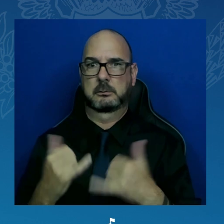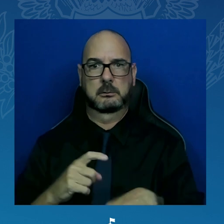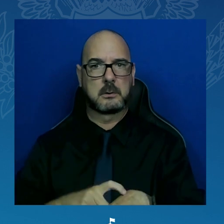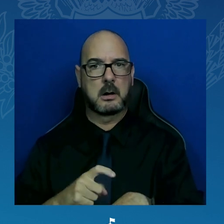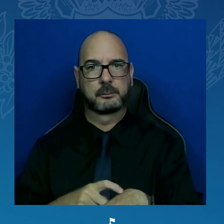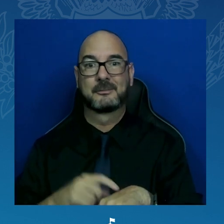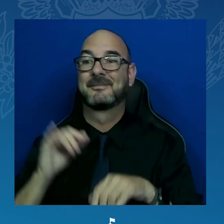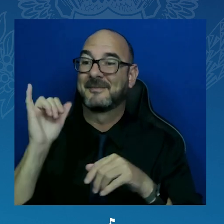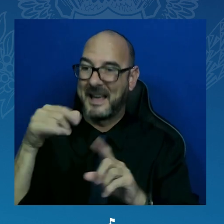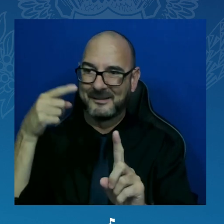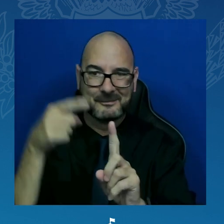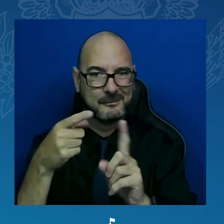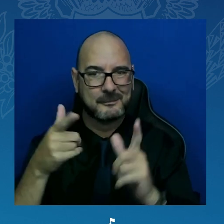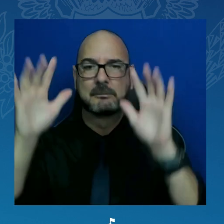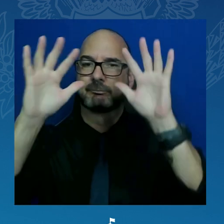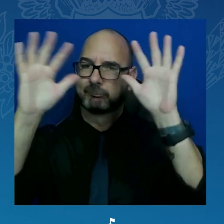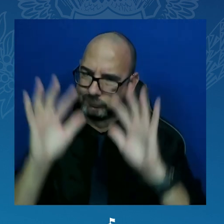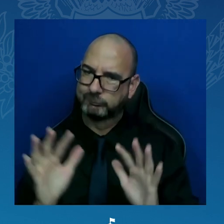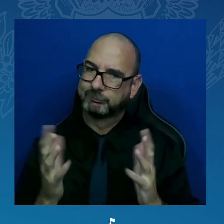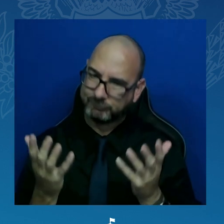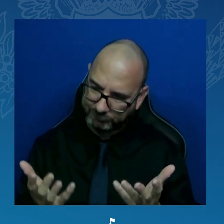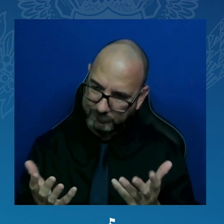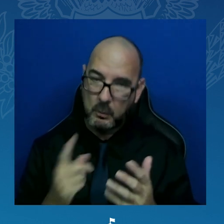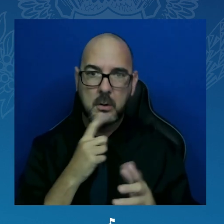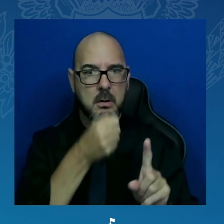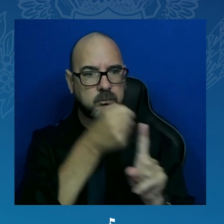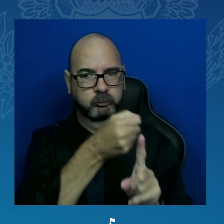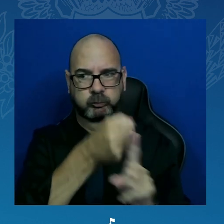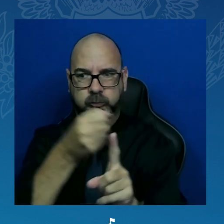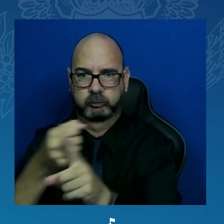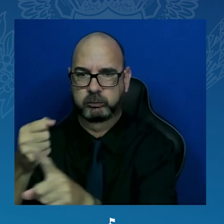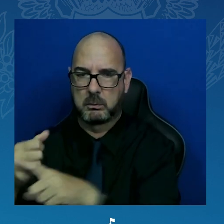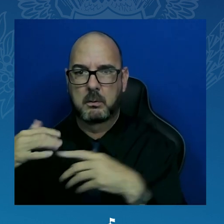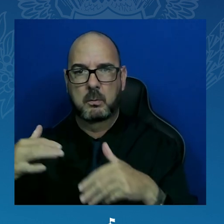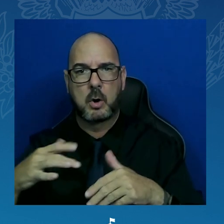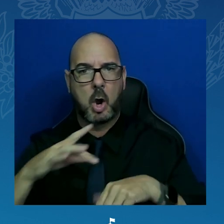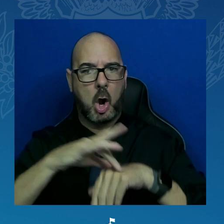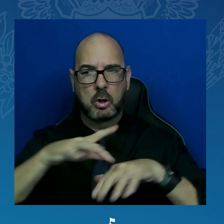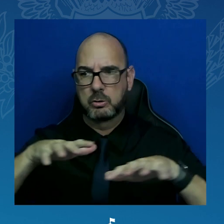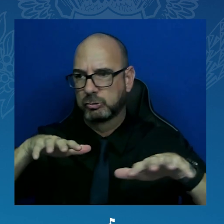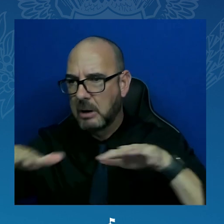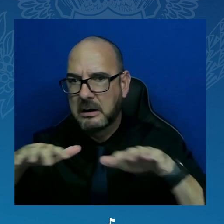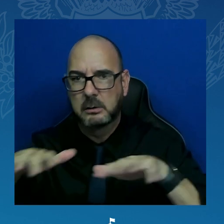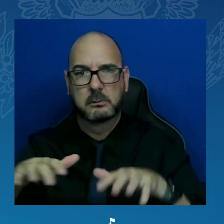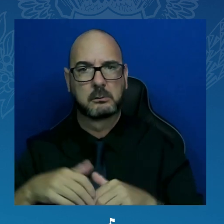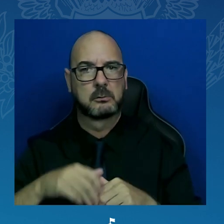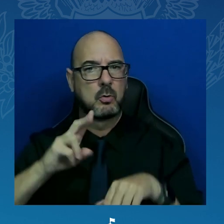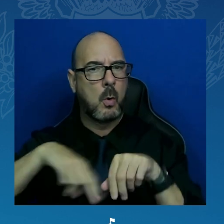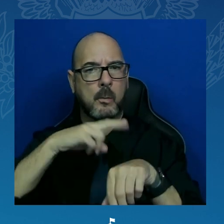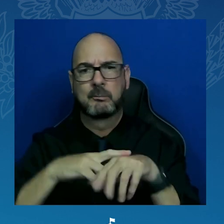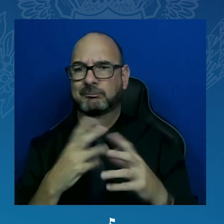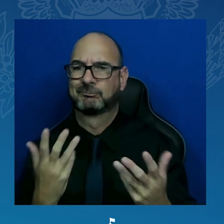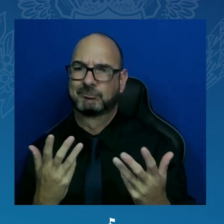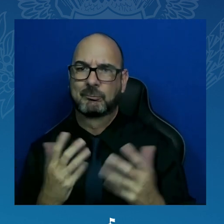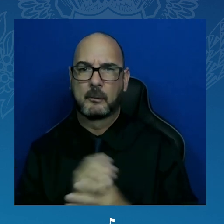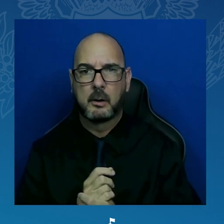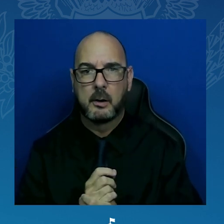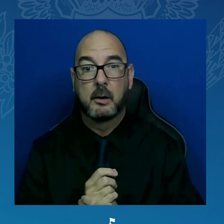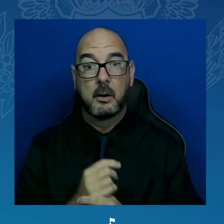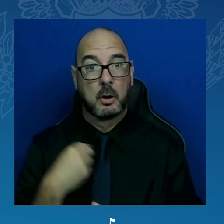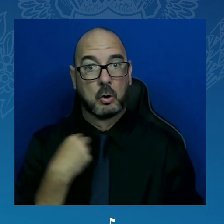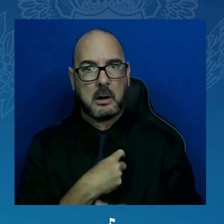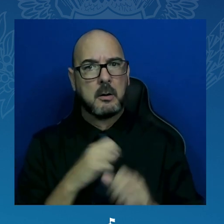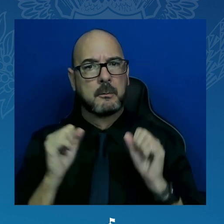and repercussions on life on Earth, and of course